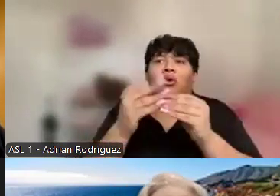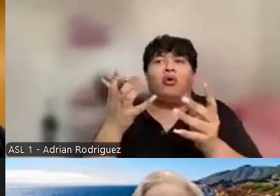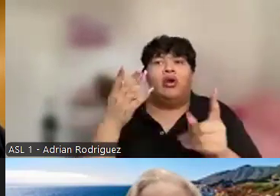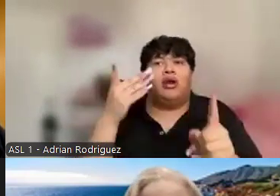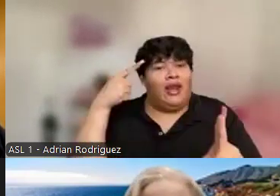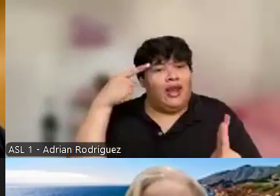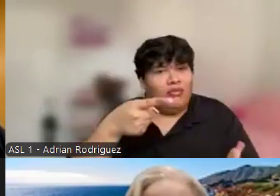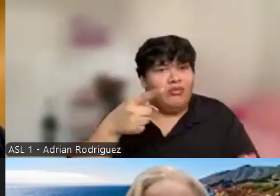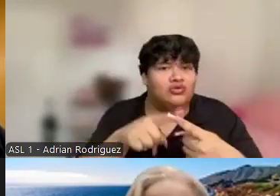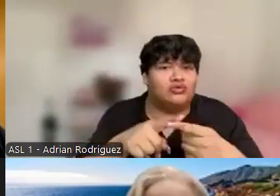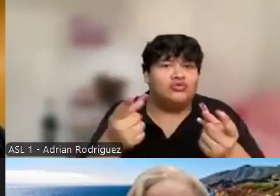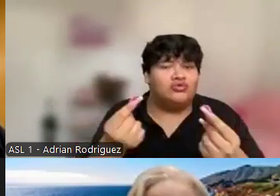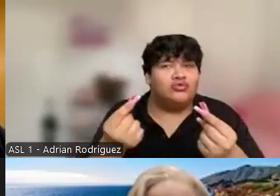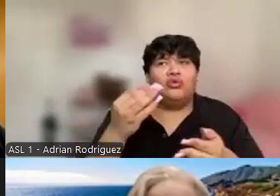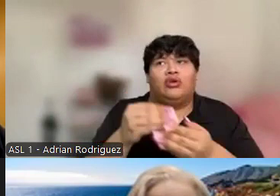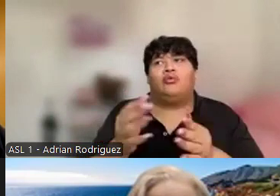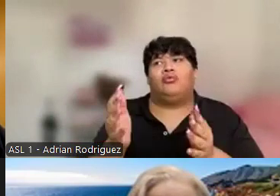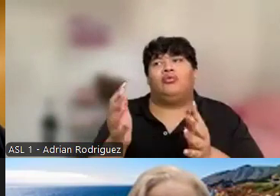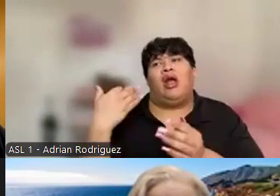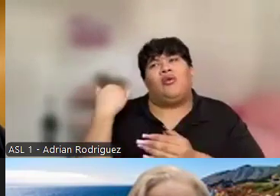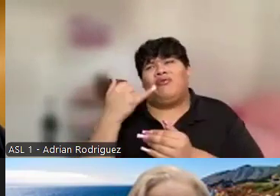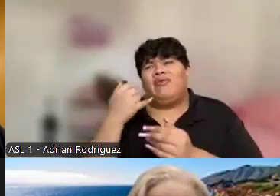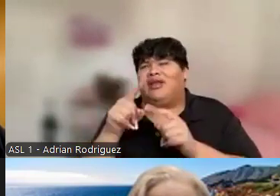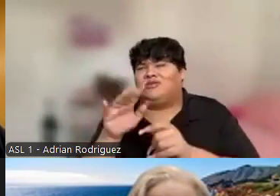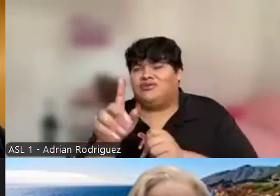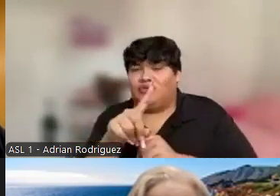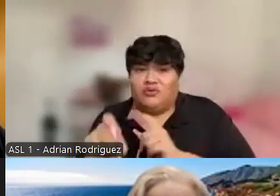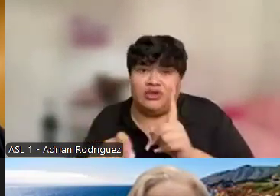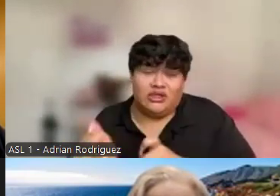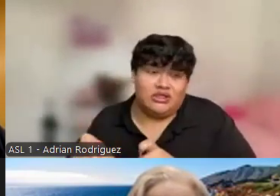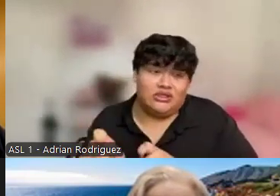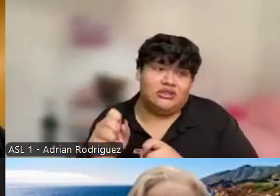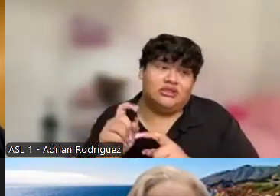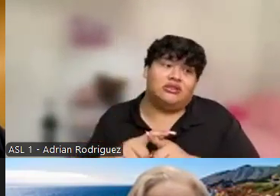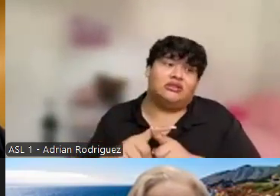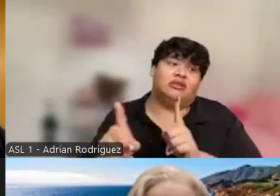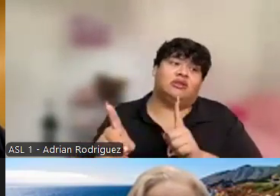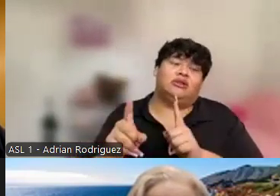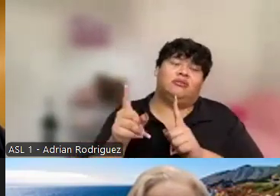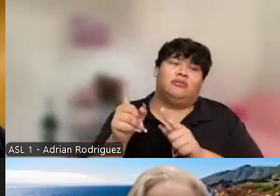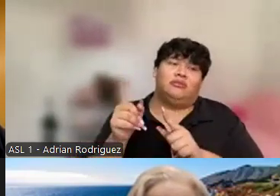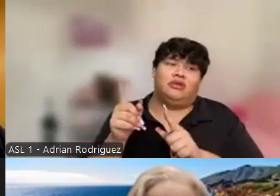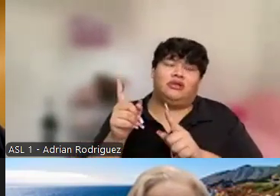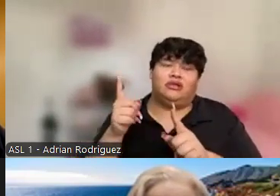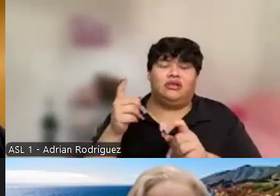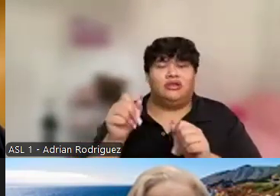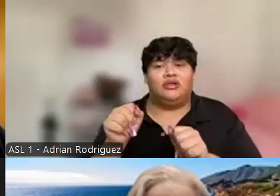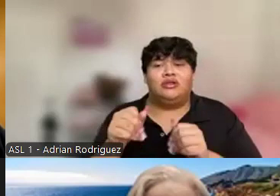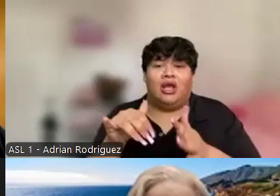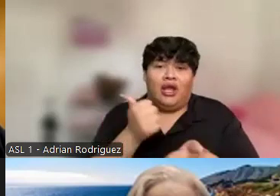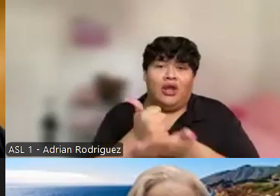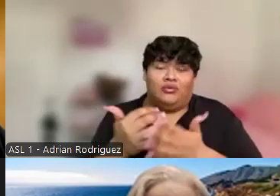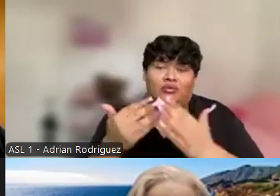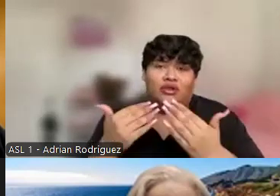versus the insurance landscape. I don't know if that answers your question specifically, but Yes, that helps. Thank